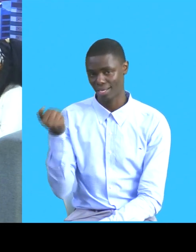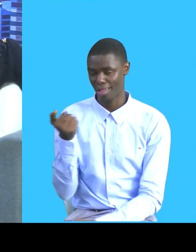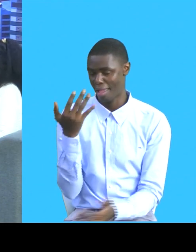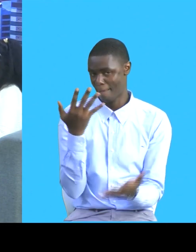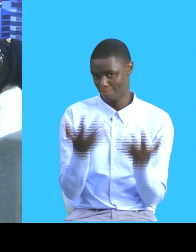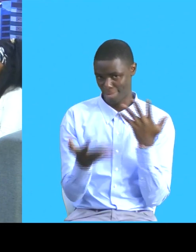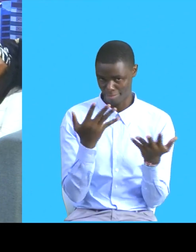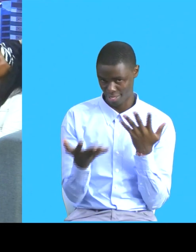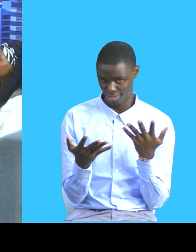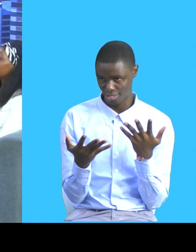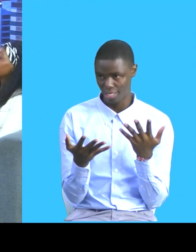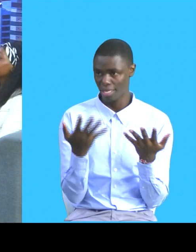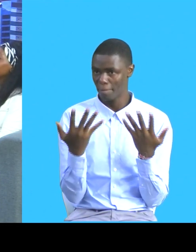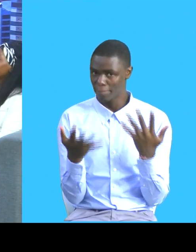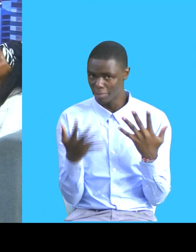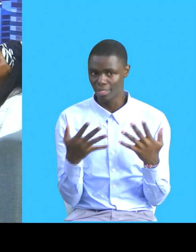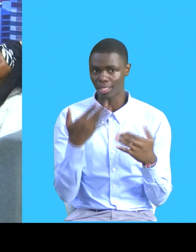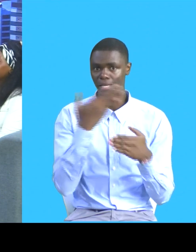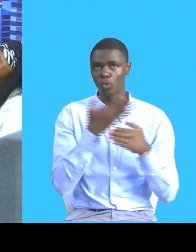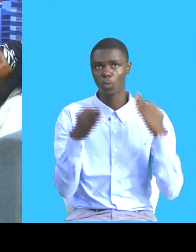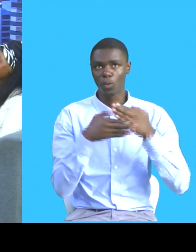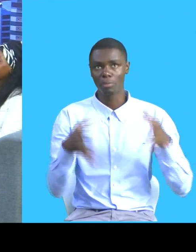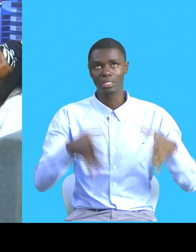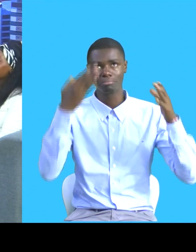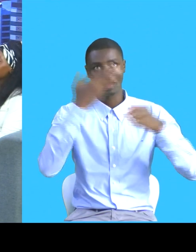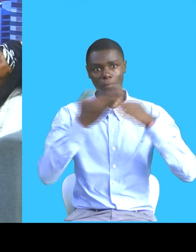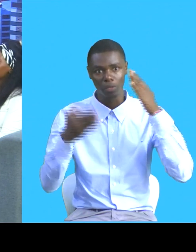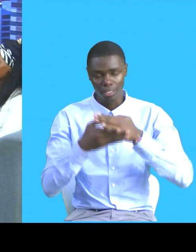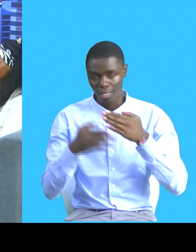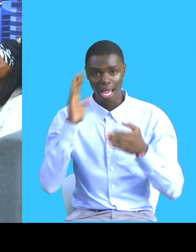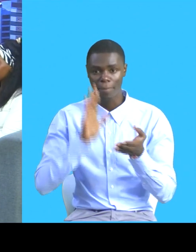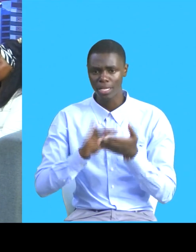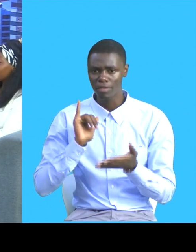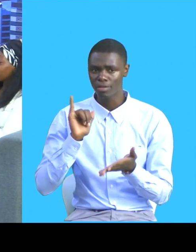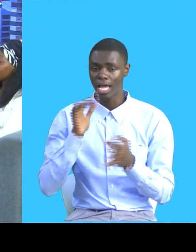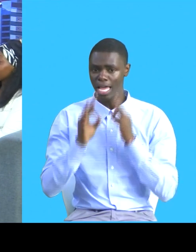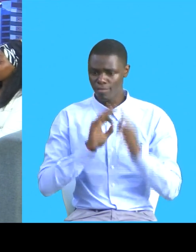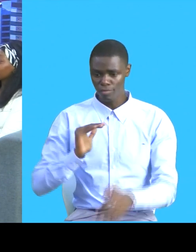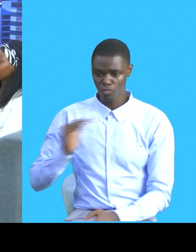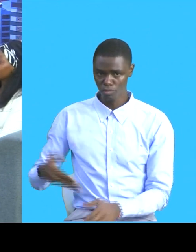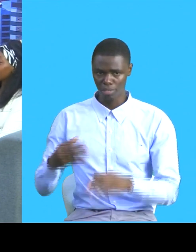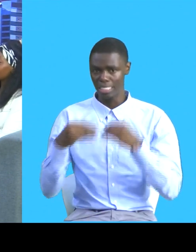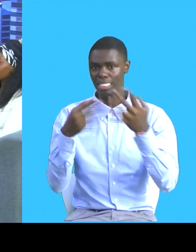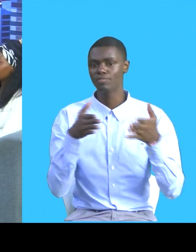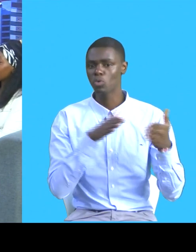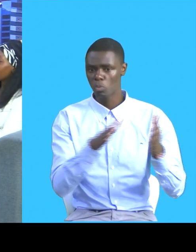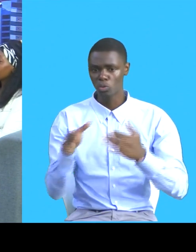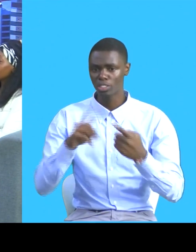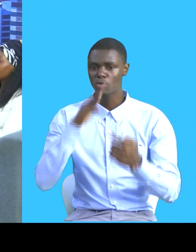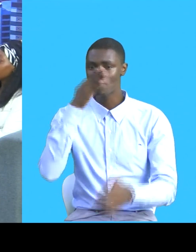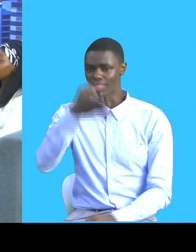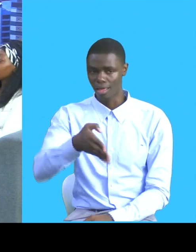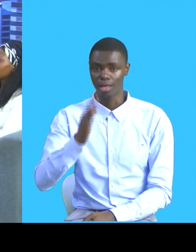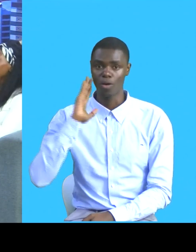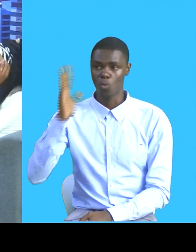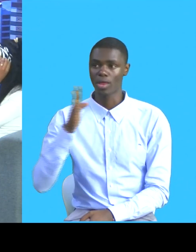be ashakani kwa mjei. I believe that woman, if she's given that chance to be there,